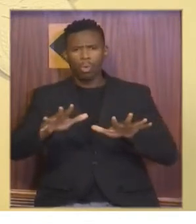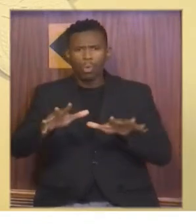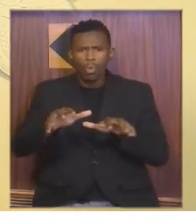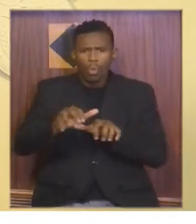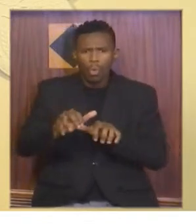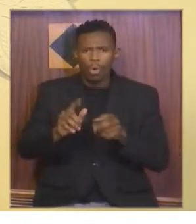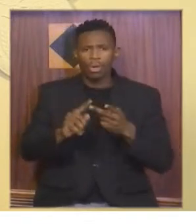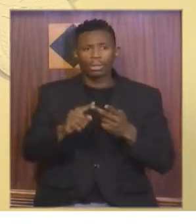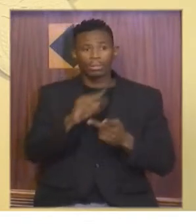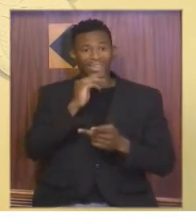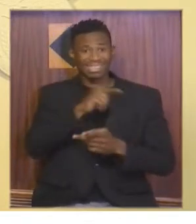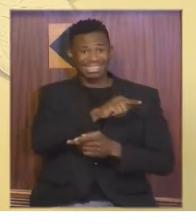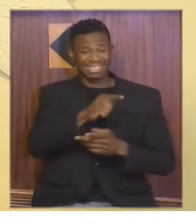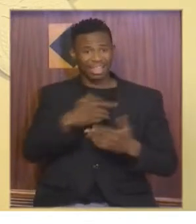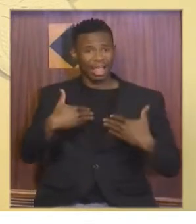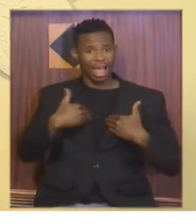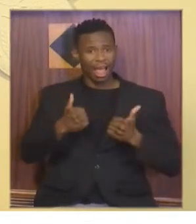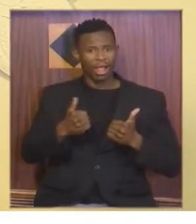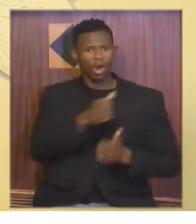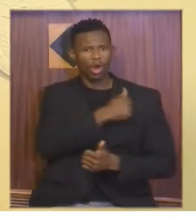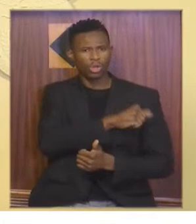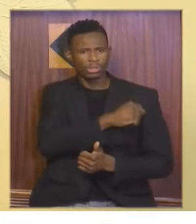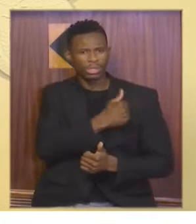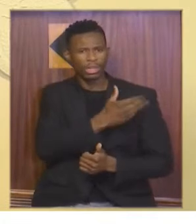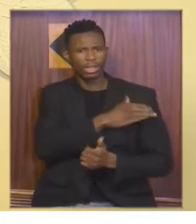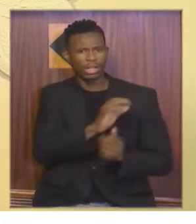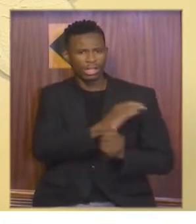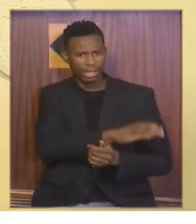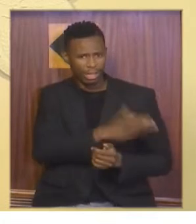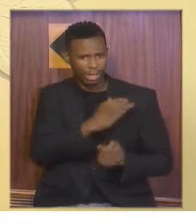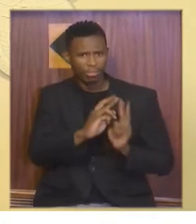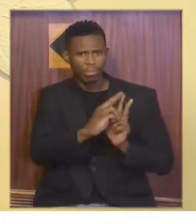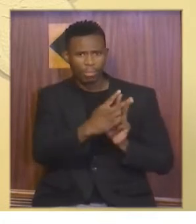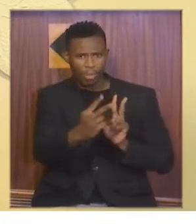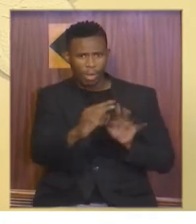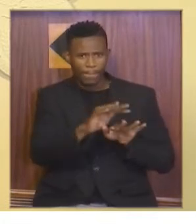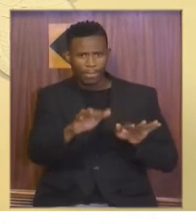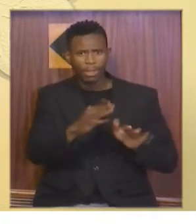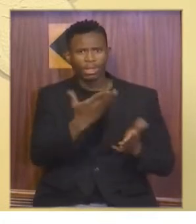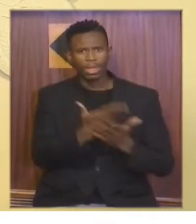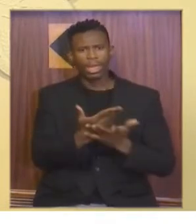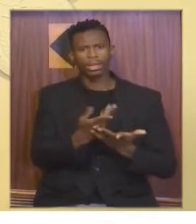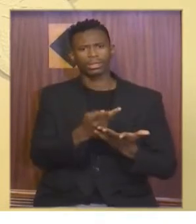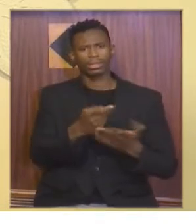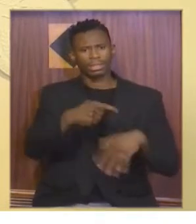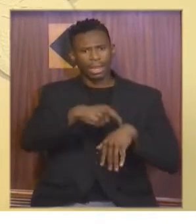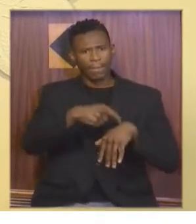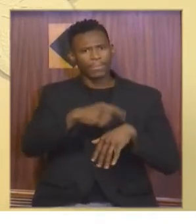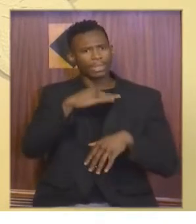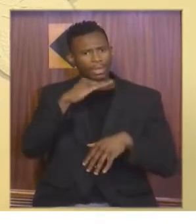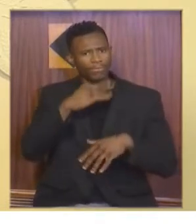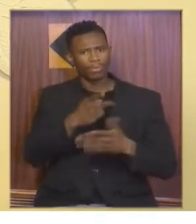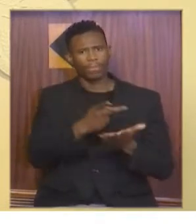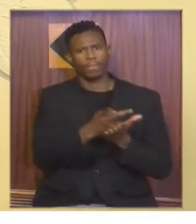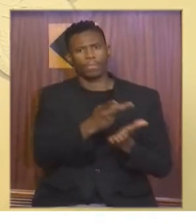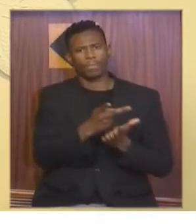and indeed our society could have time to prepare for the anticipated surge in